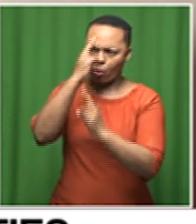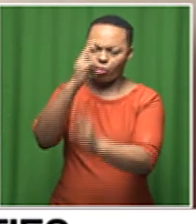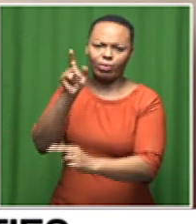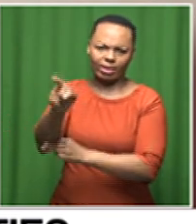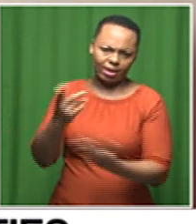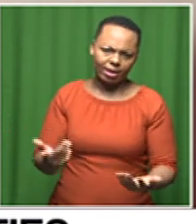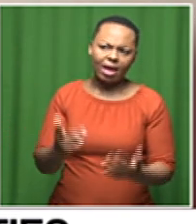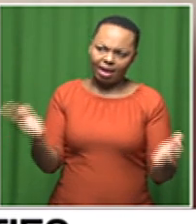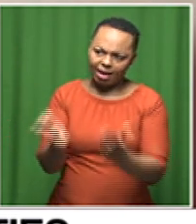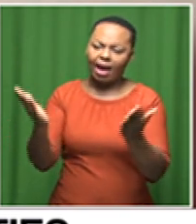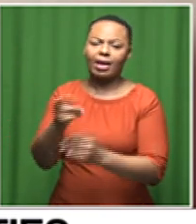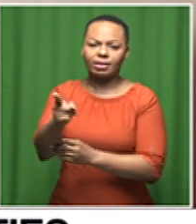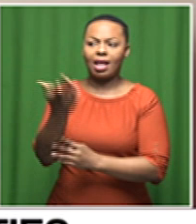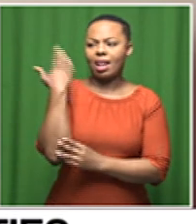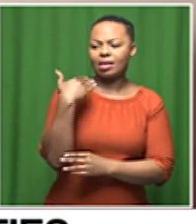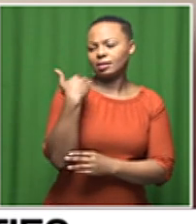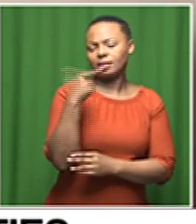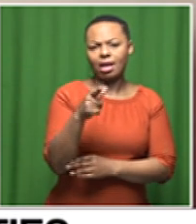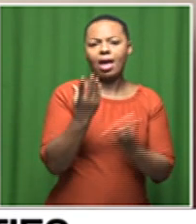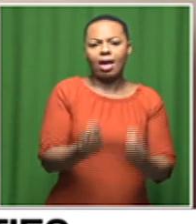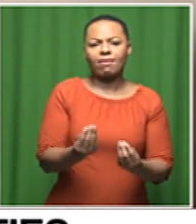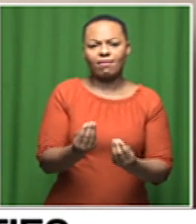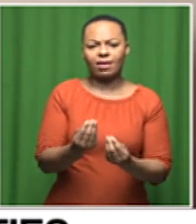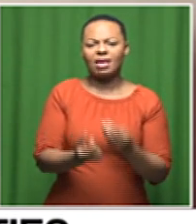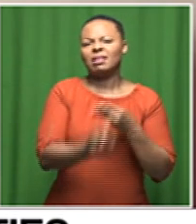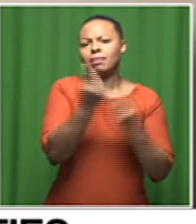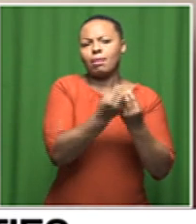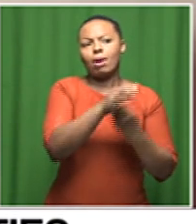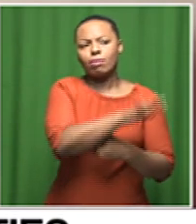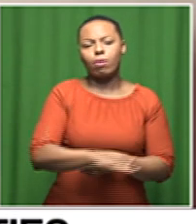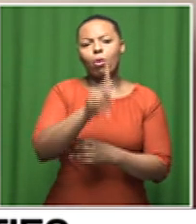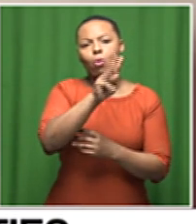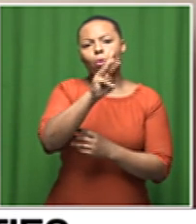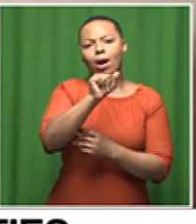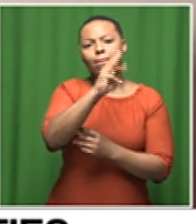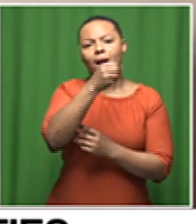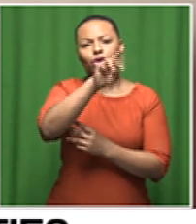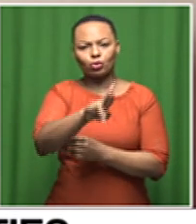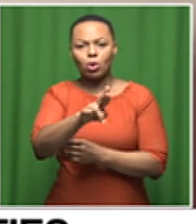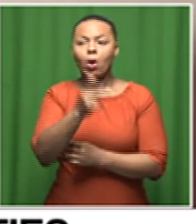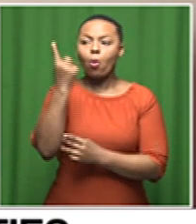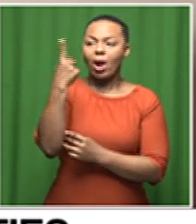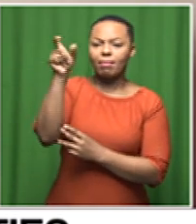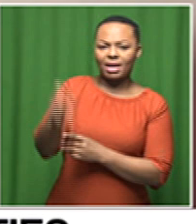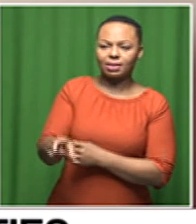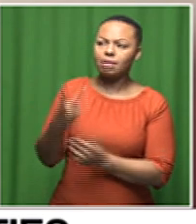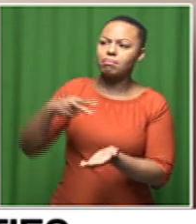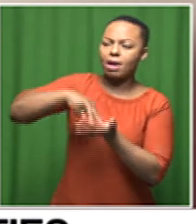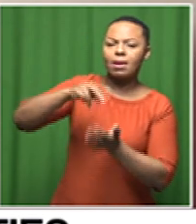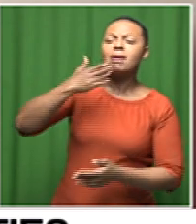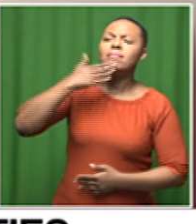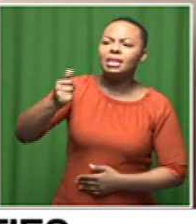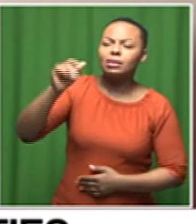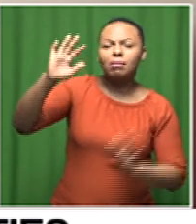had an event, Kwamashu. One of the community members stood up and said, can you please congratulate or